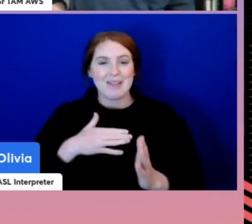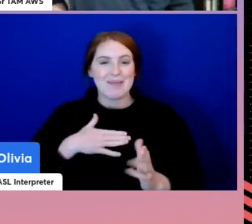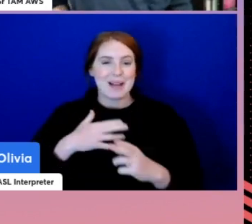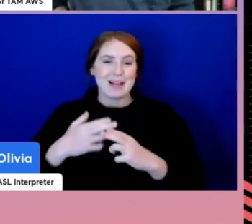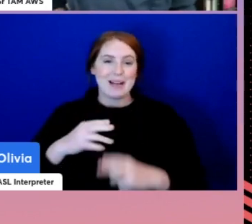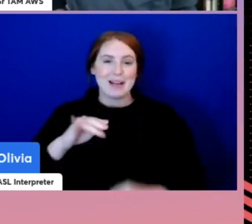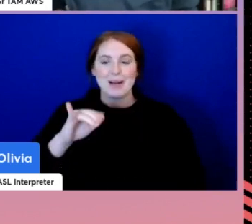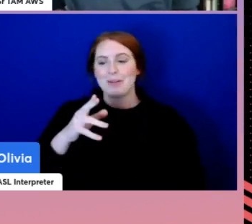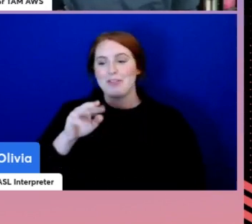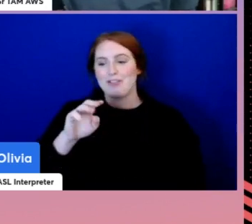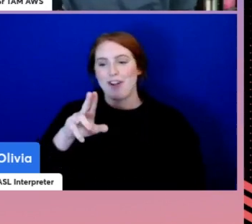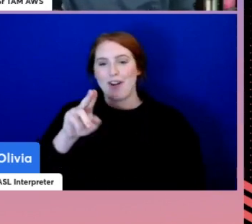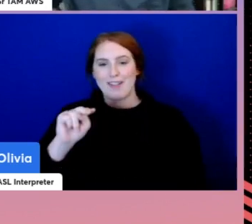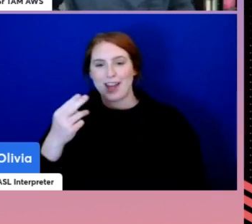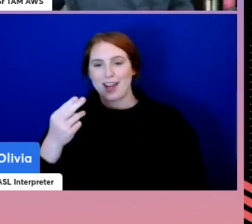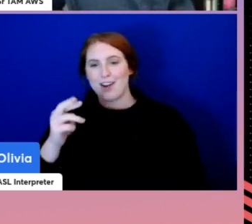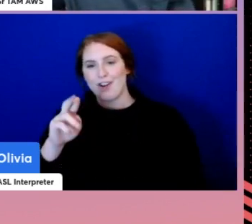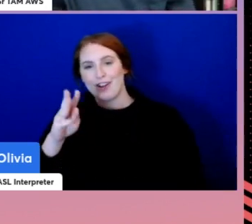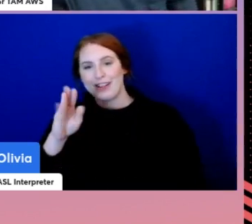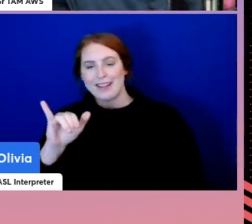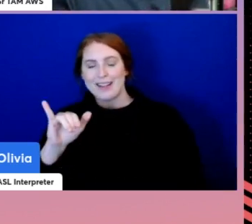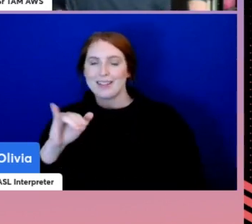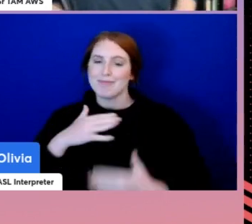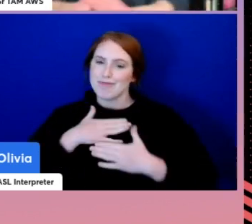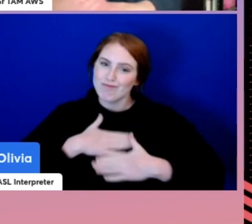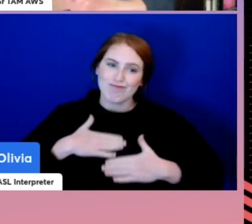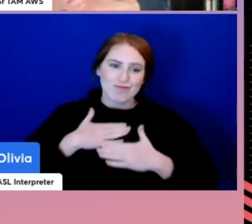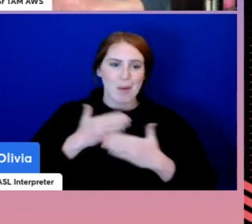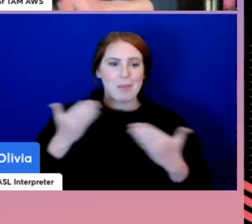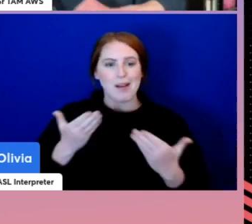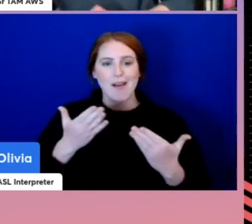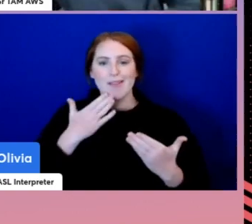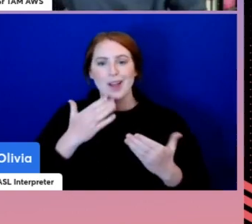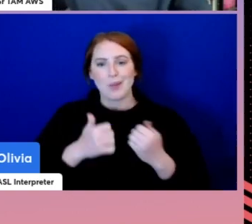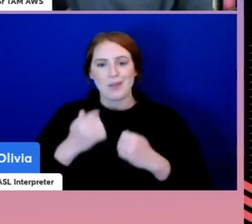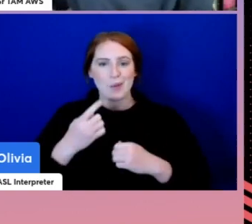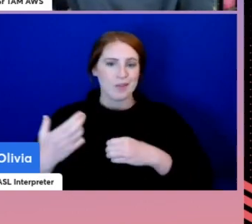Hurley. It has been a pleasure, guys. Thank you all for joining, and I will see you next time.